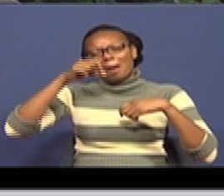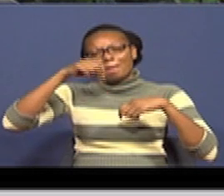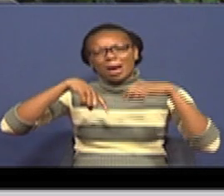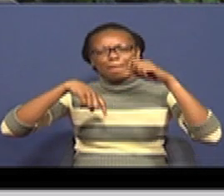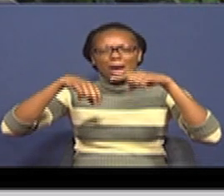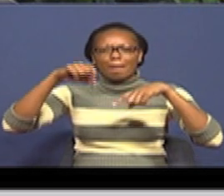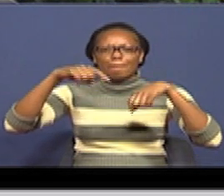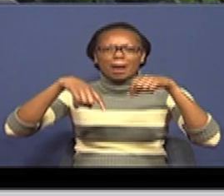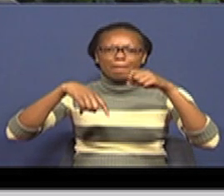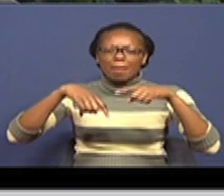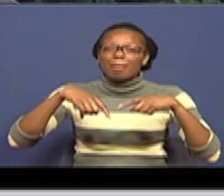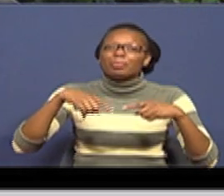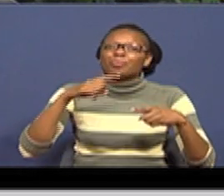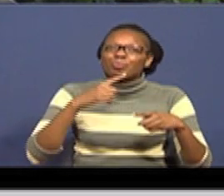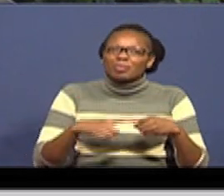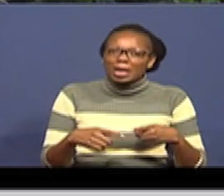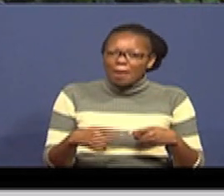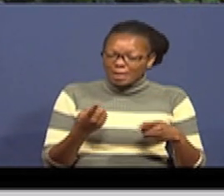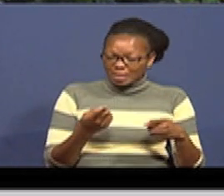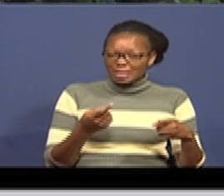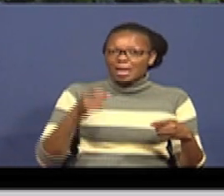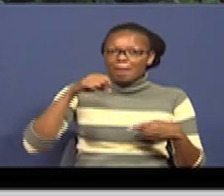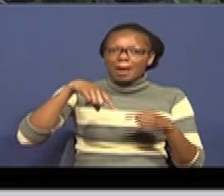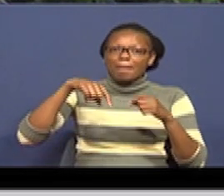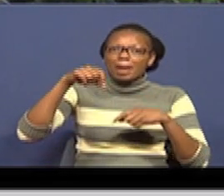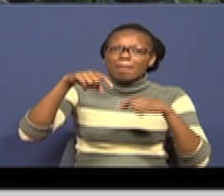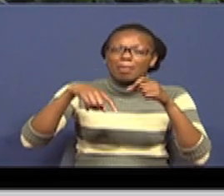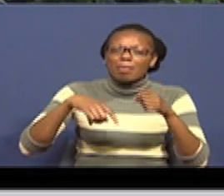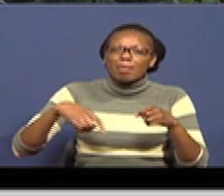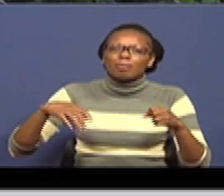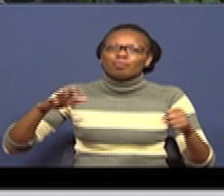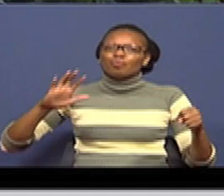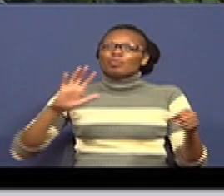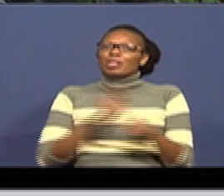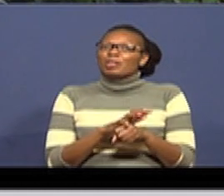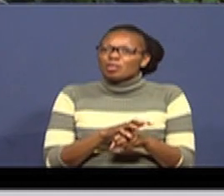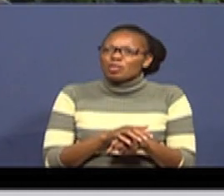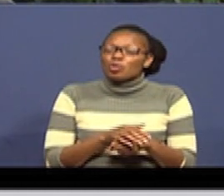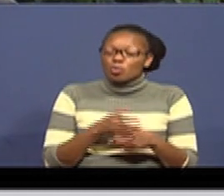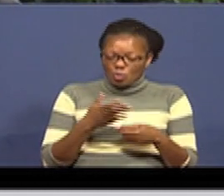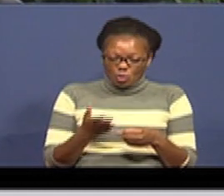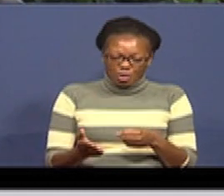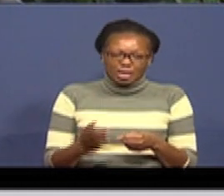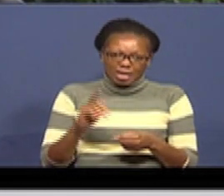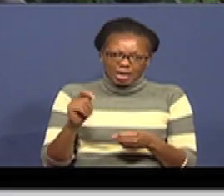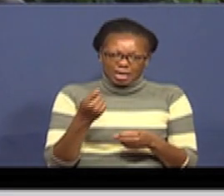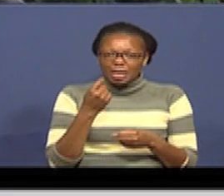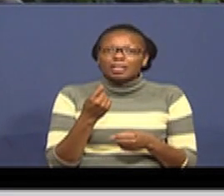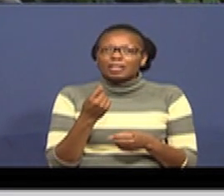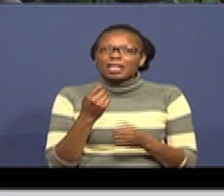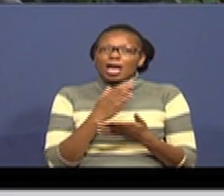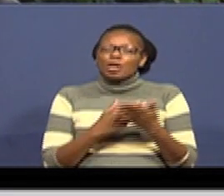last May or June, we have only a little rain, but this